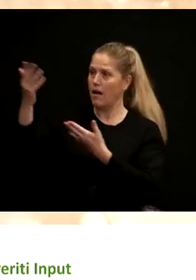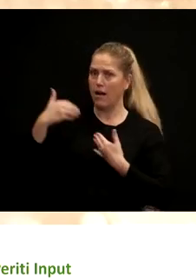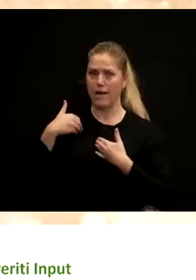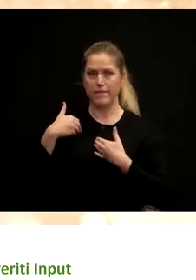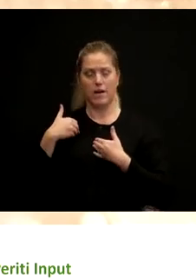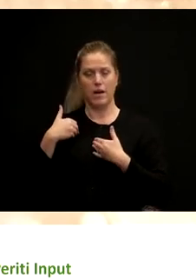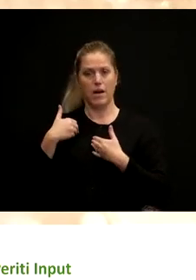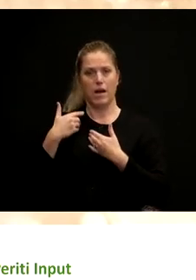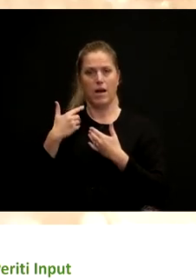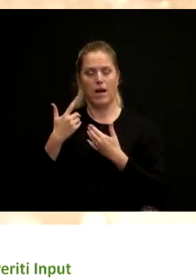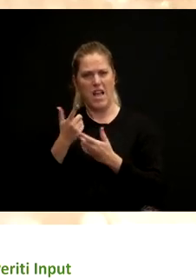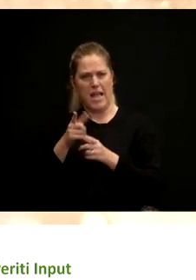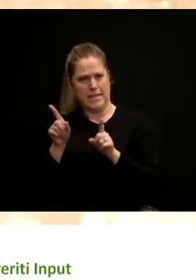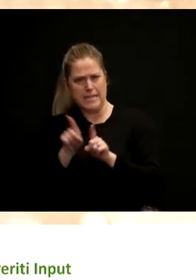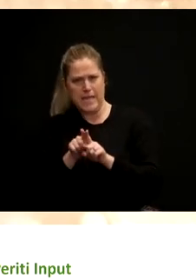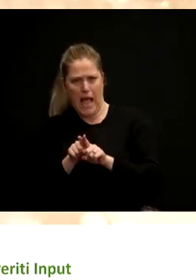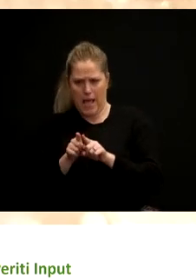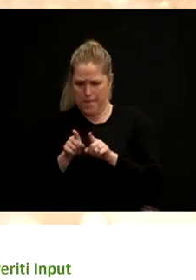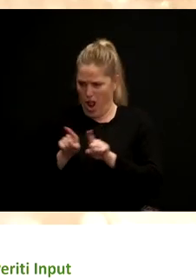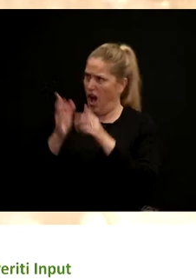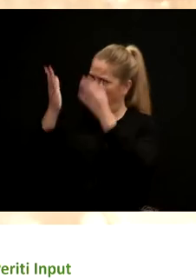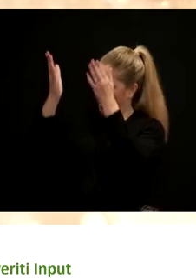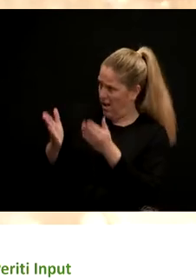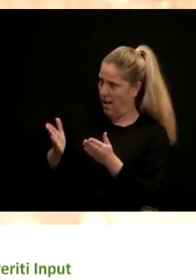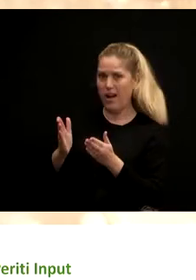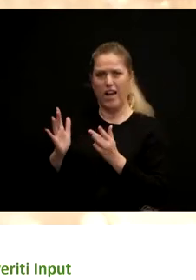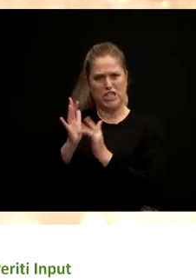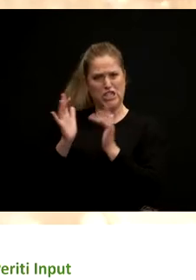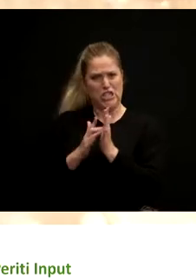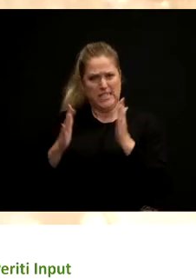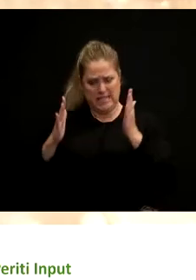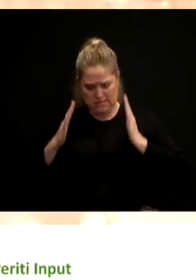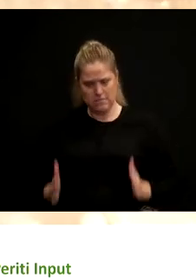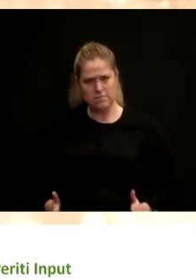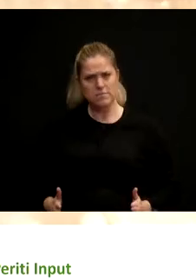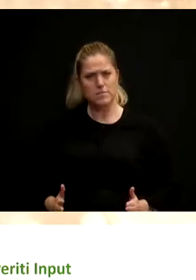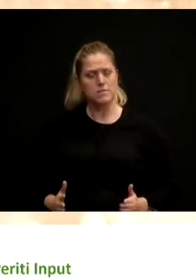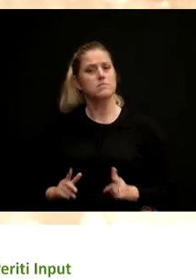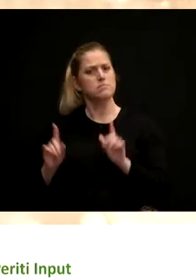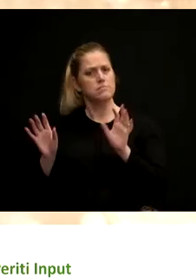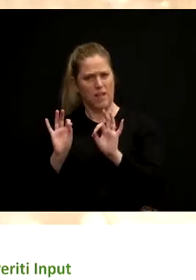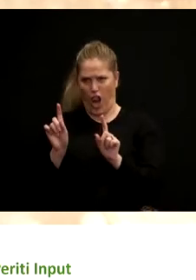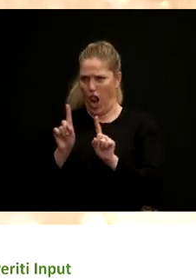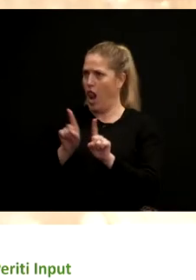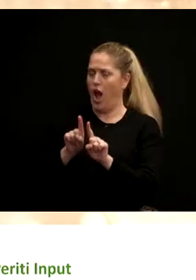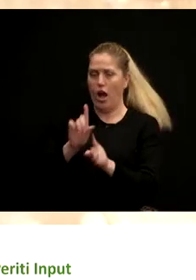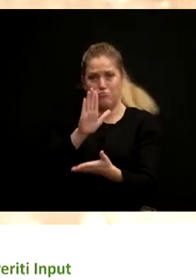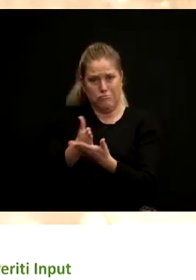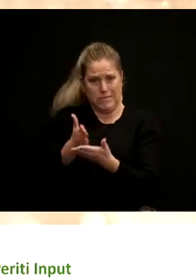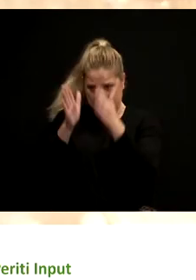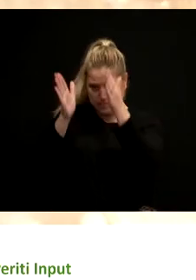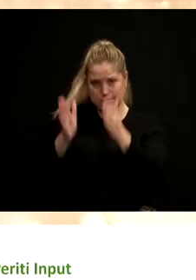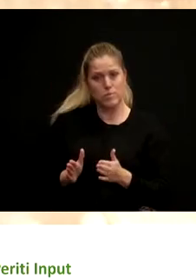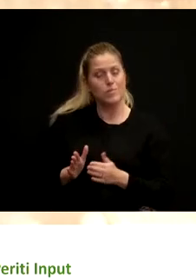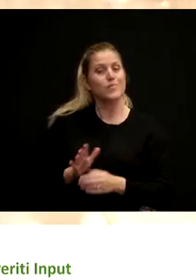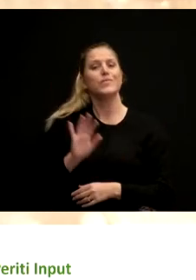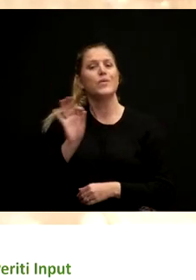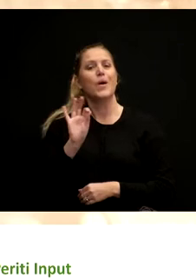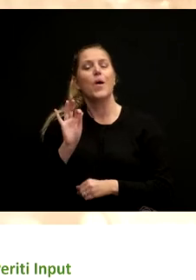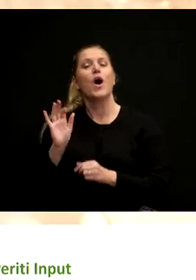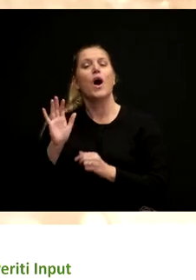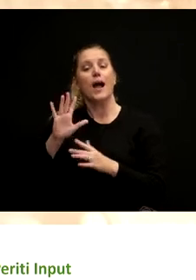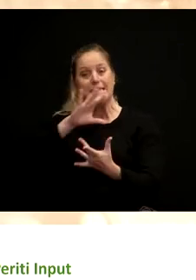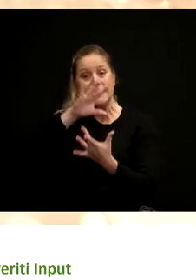Jesus did. There's no person, human reality of the Spirit. What the Spirit does is gather together